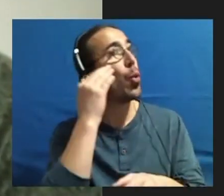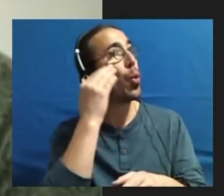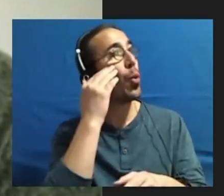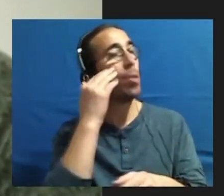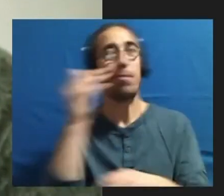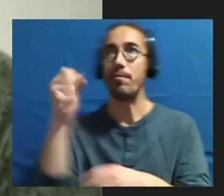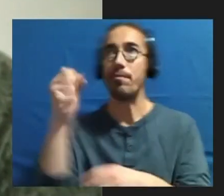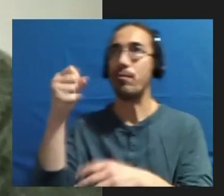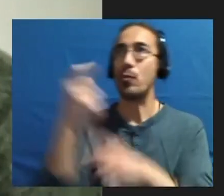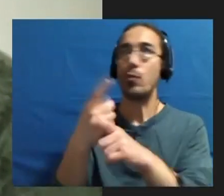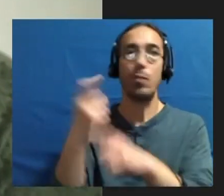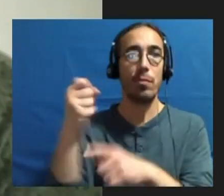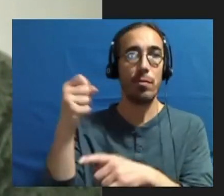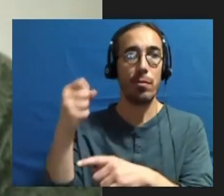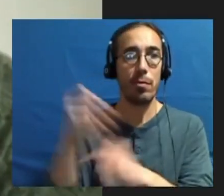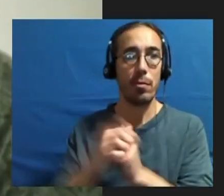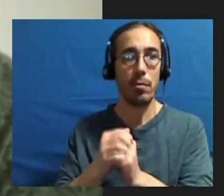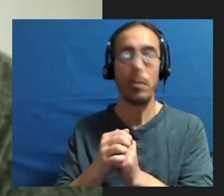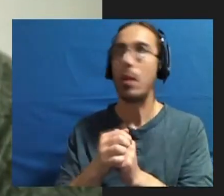I'm trying to think of